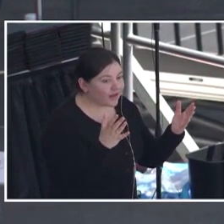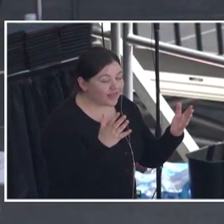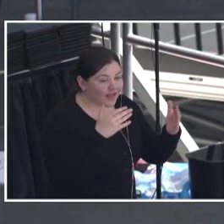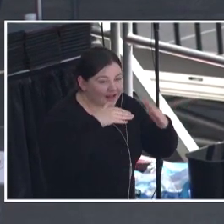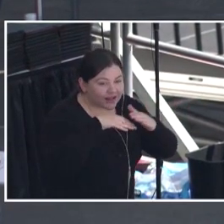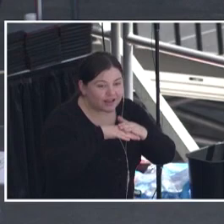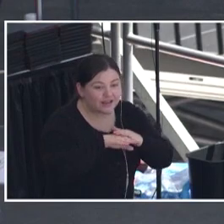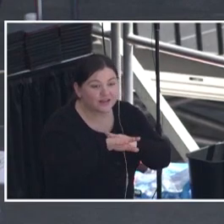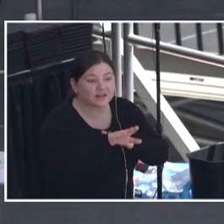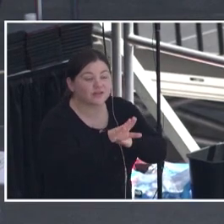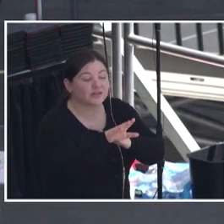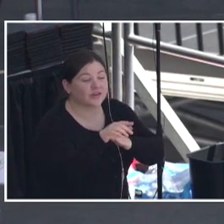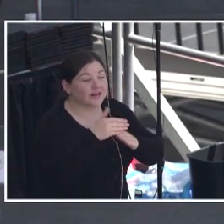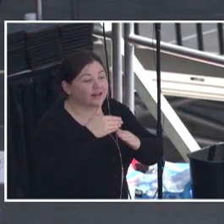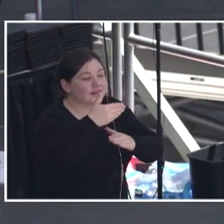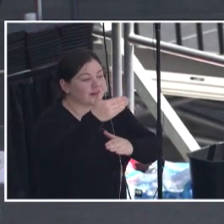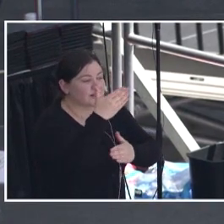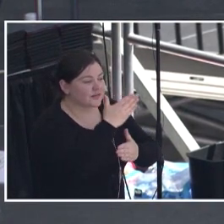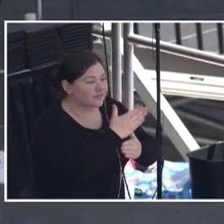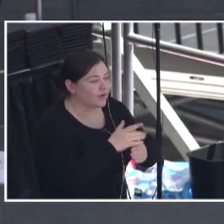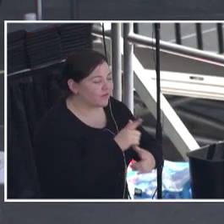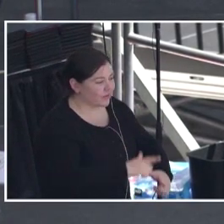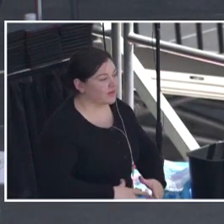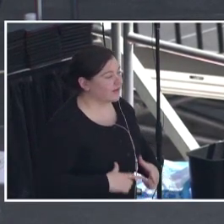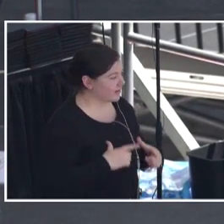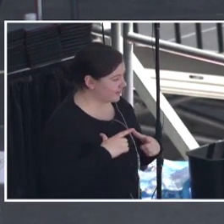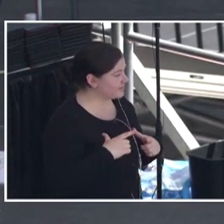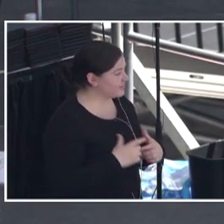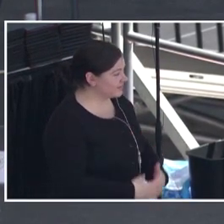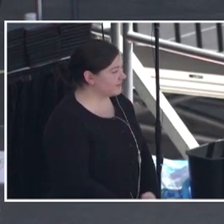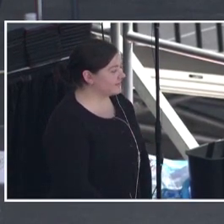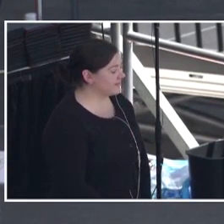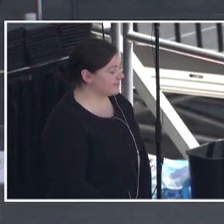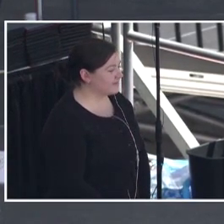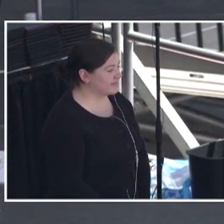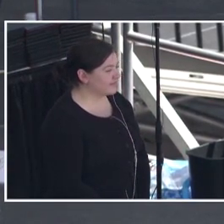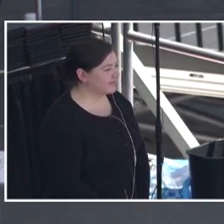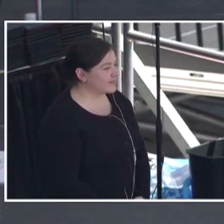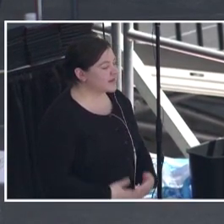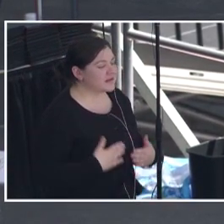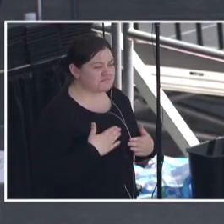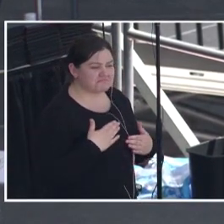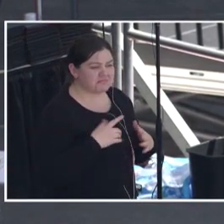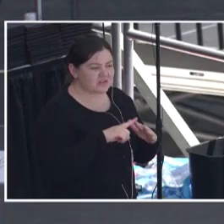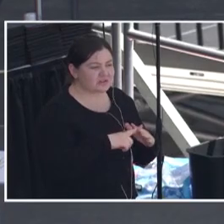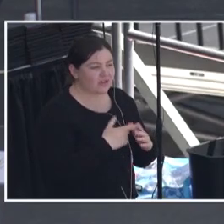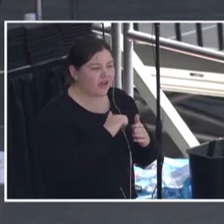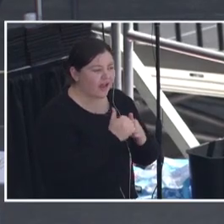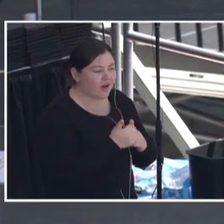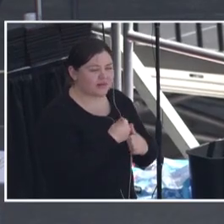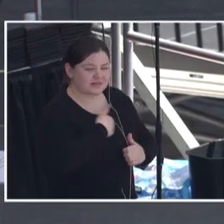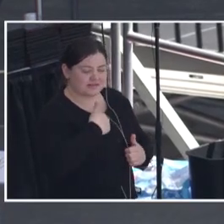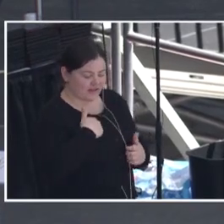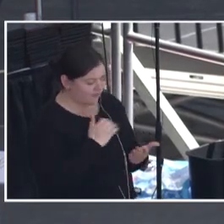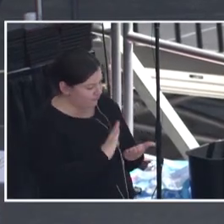next chapter of your lives. Let's start by giving yourselves a hand.